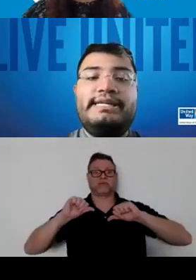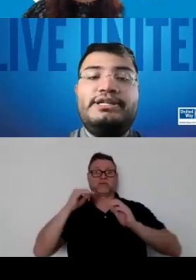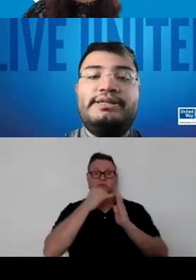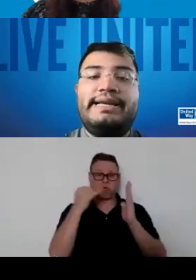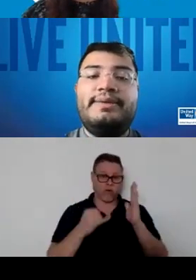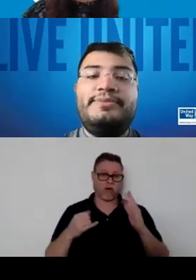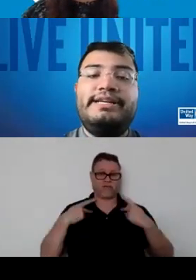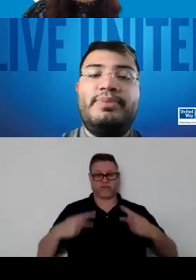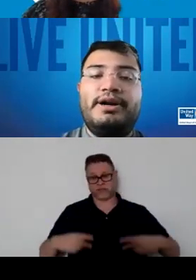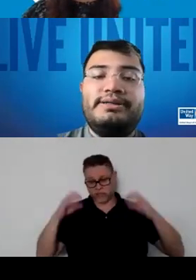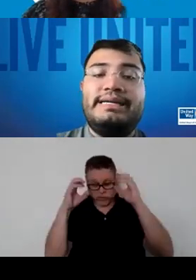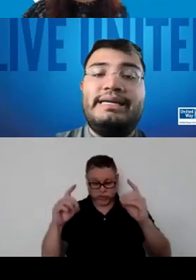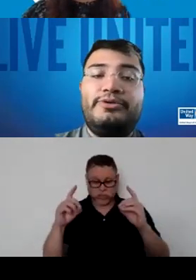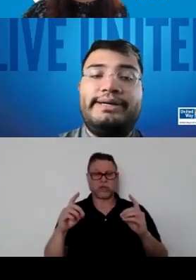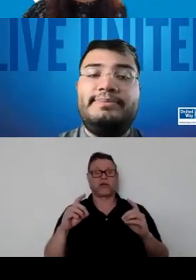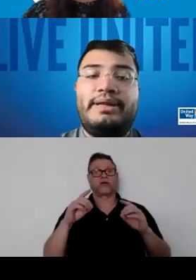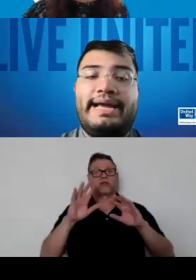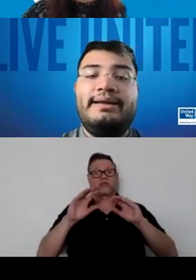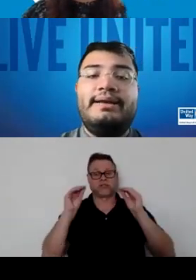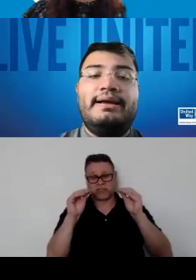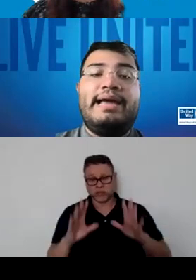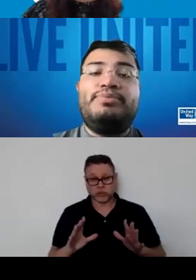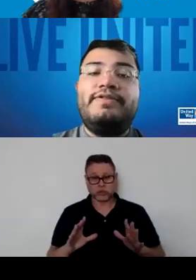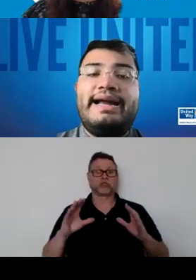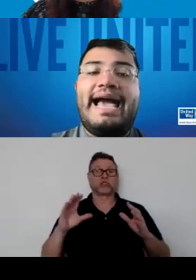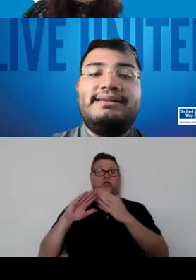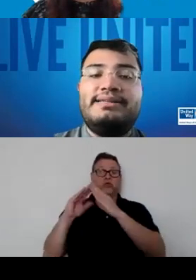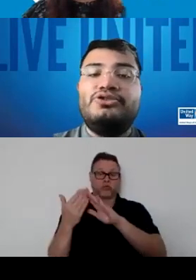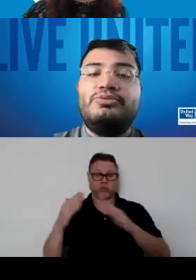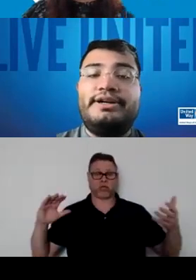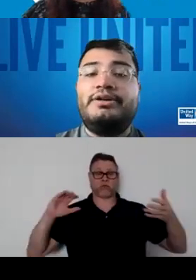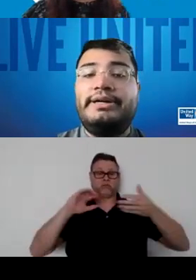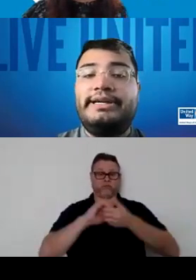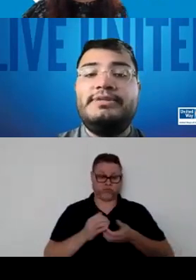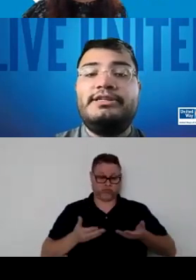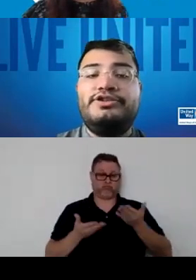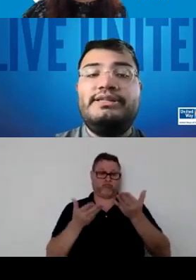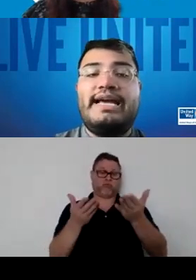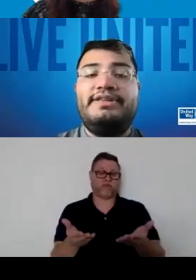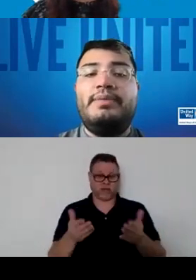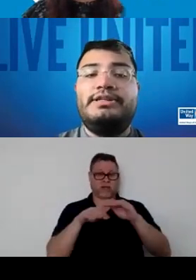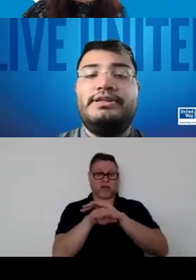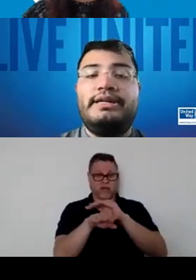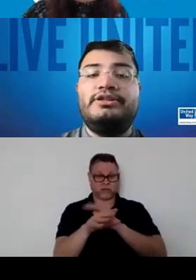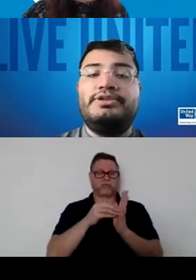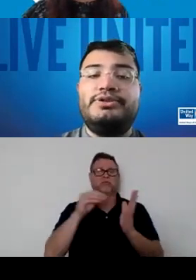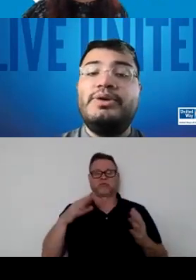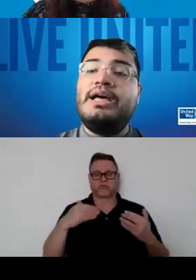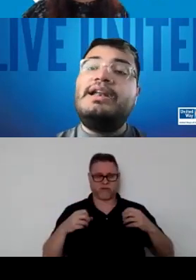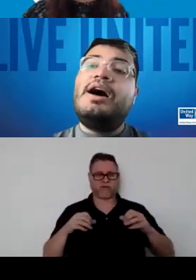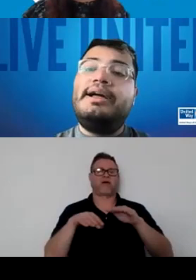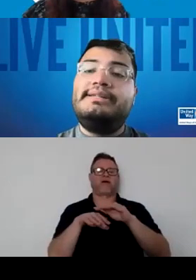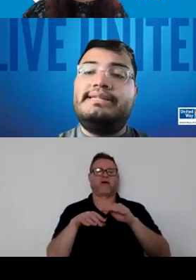When teachers and community partners collaborate to plan and provide access to a broader curriculum, students have the opportunity to